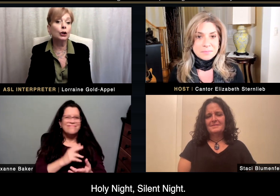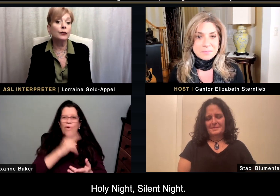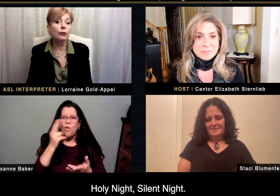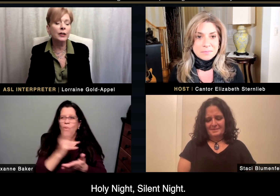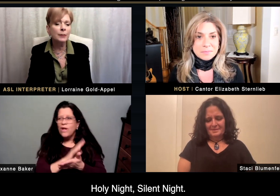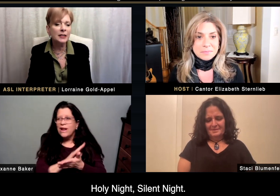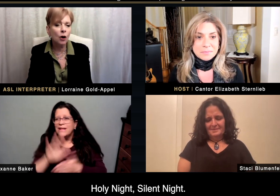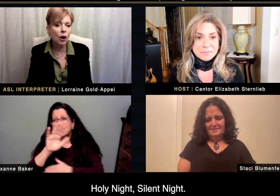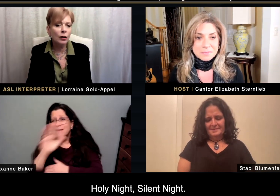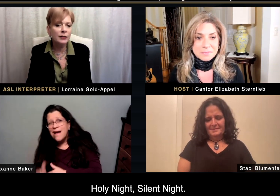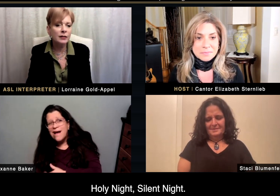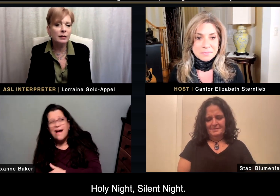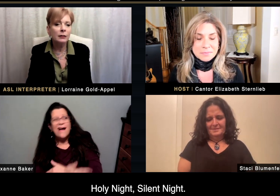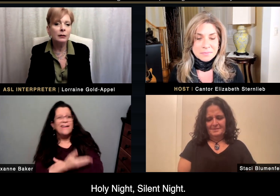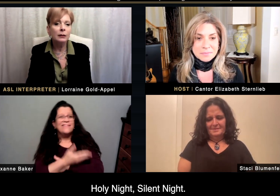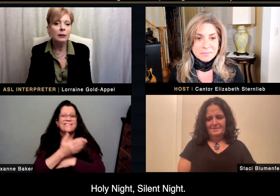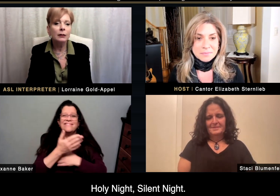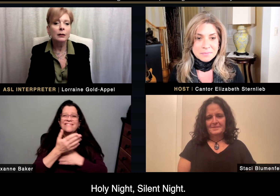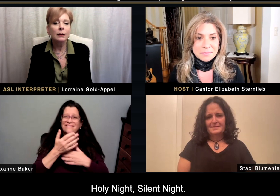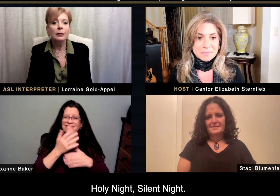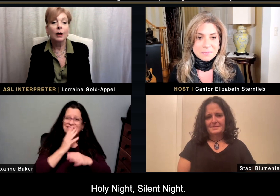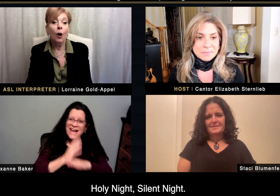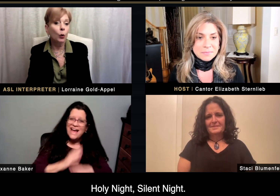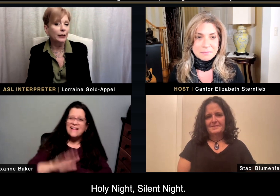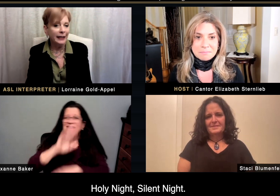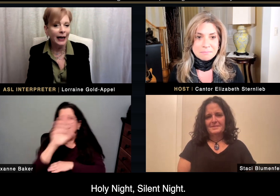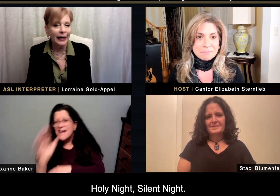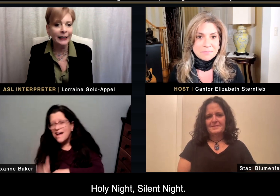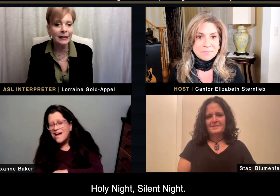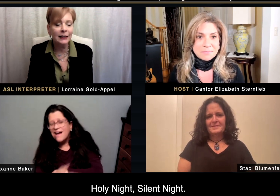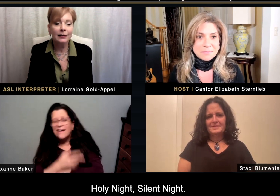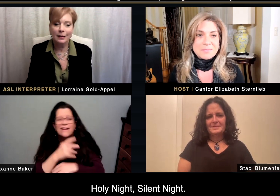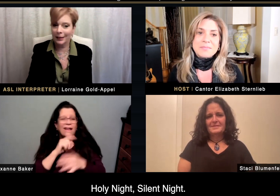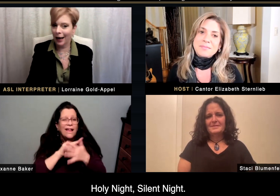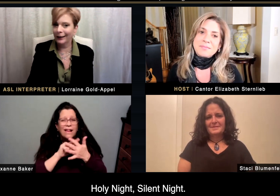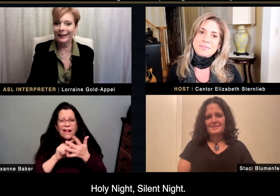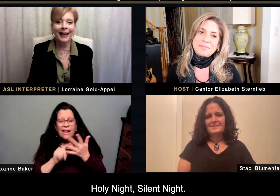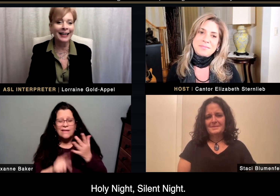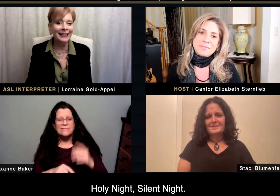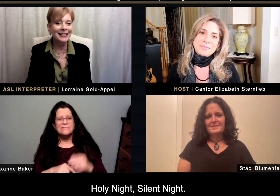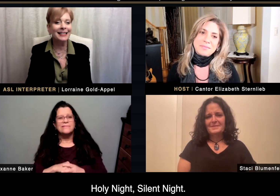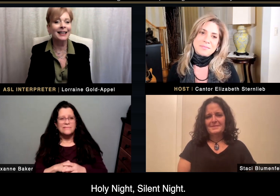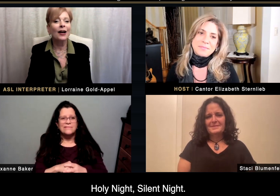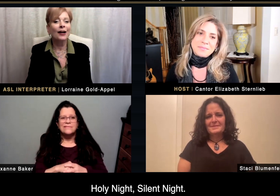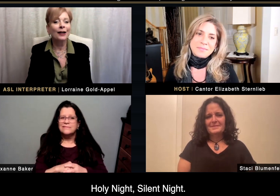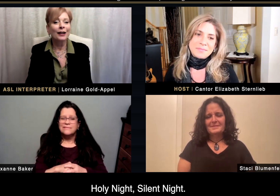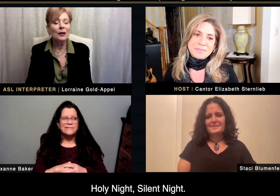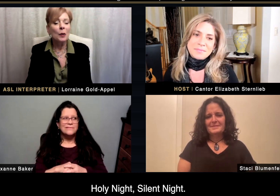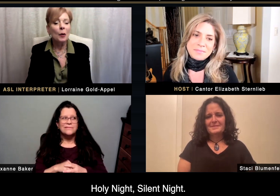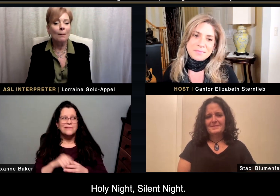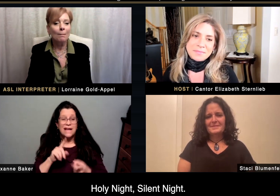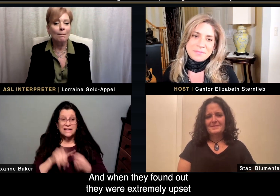They would learn Christmas songs, Holy Night, Silent